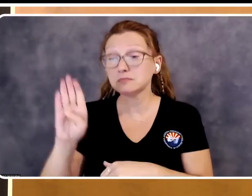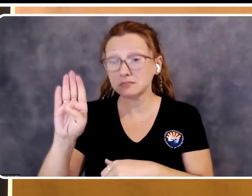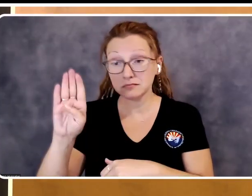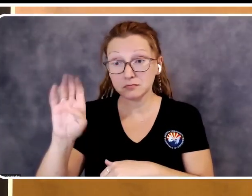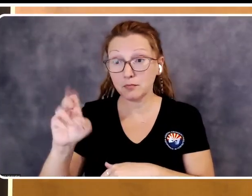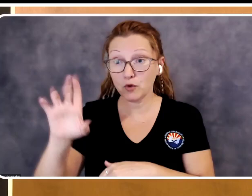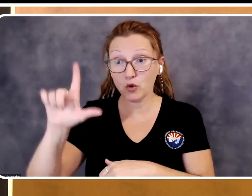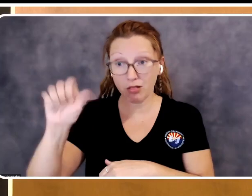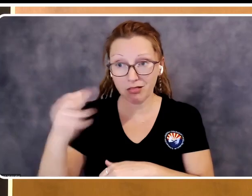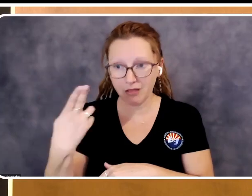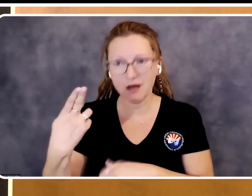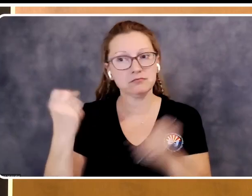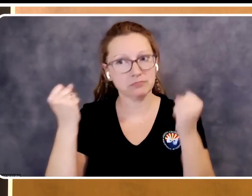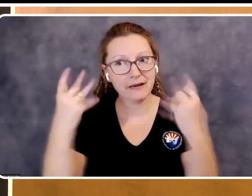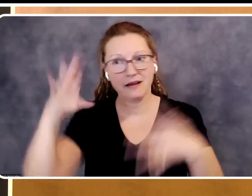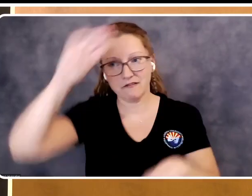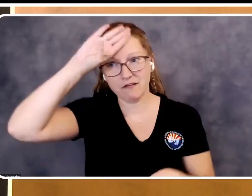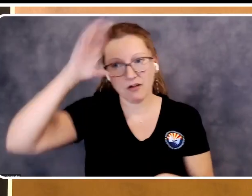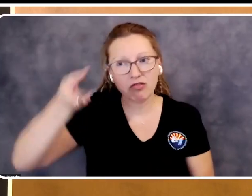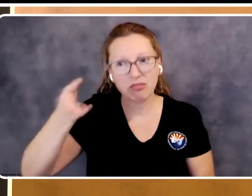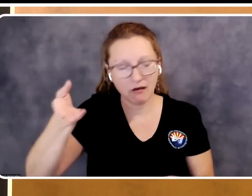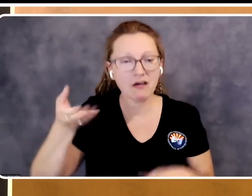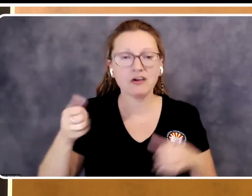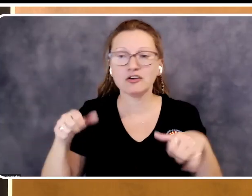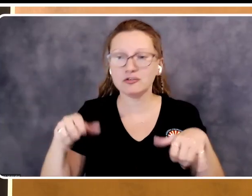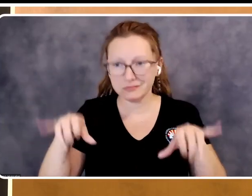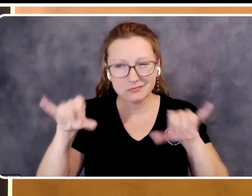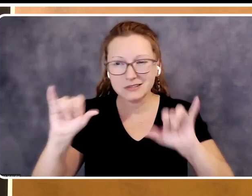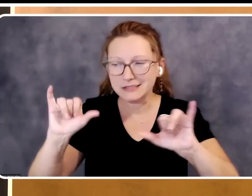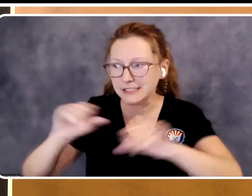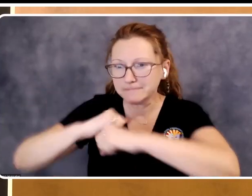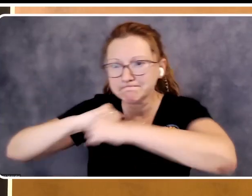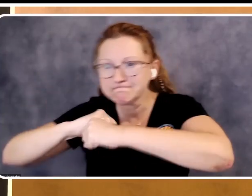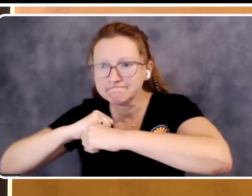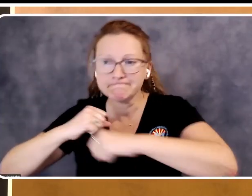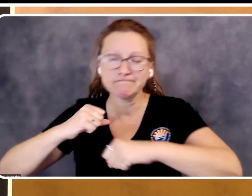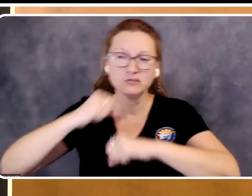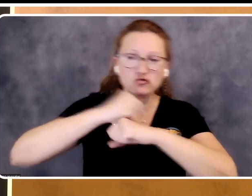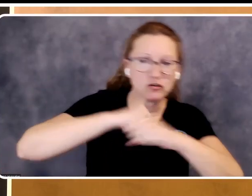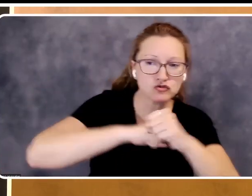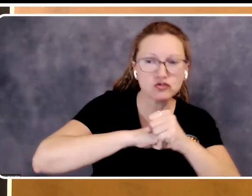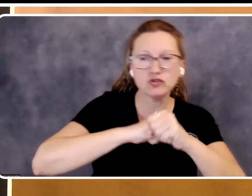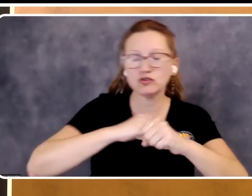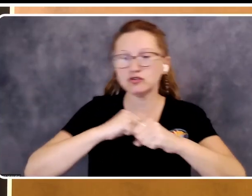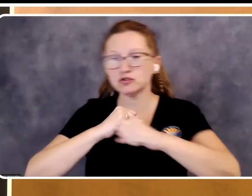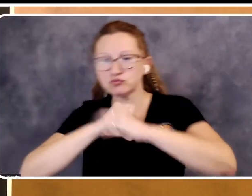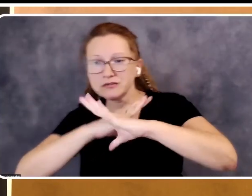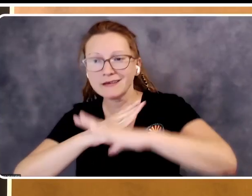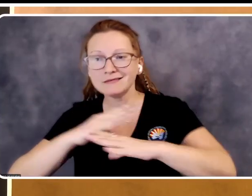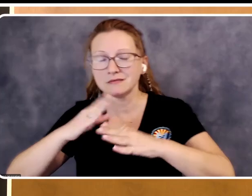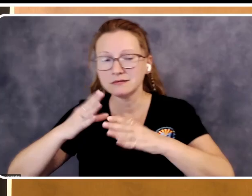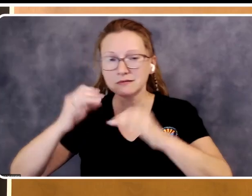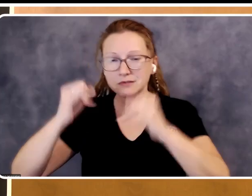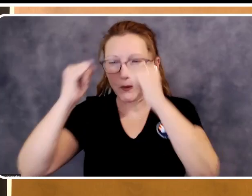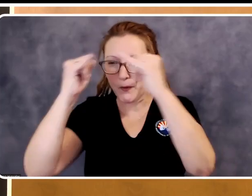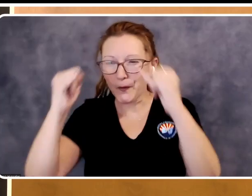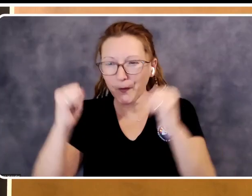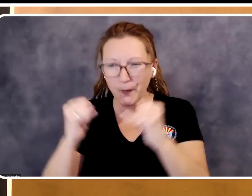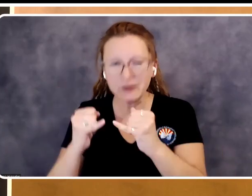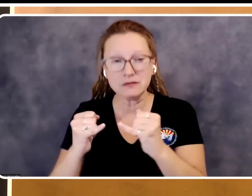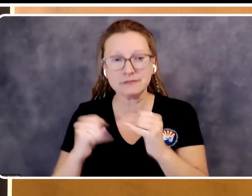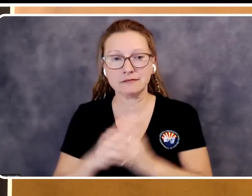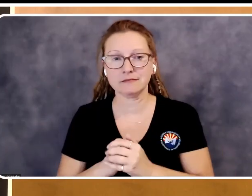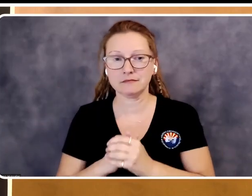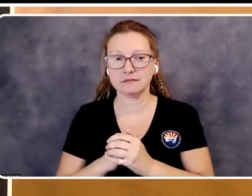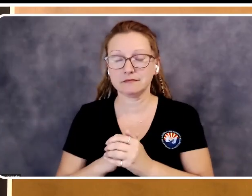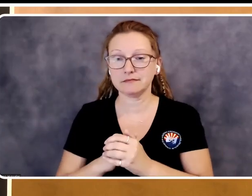Beulah, a lot of resources in there, still, working the edge and securing structures that are inside the fire's footprint.